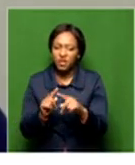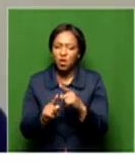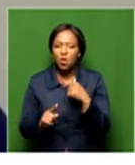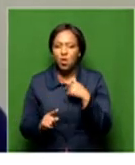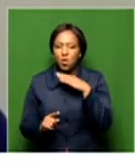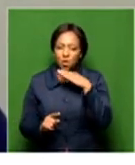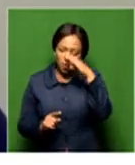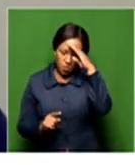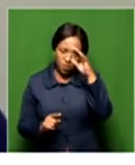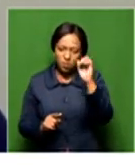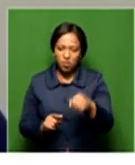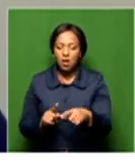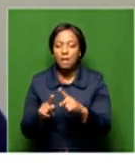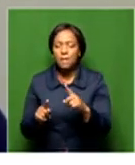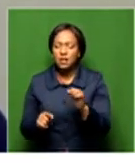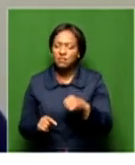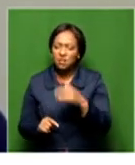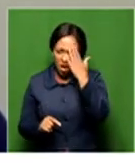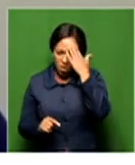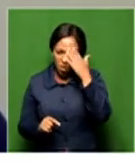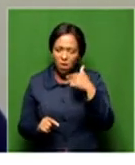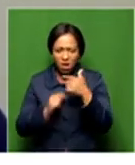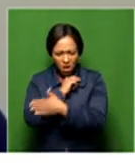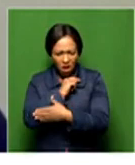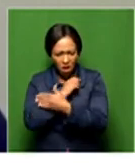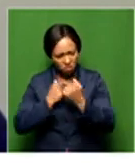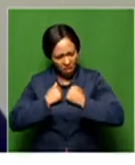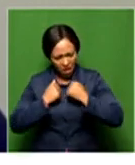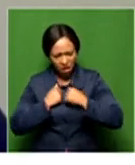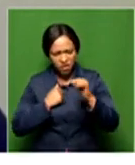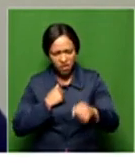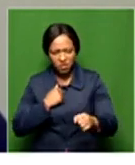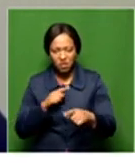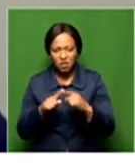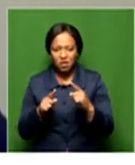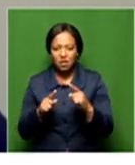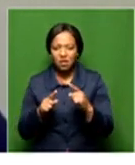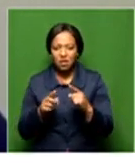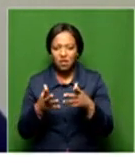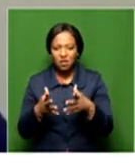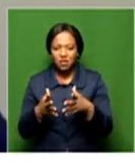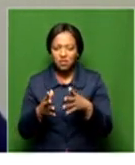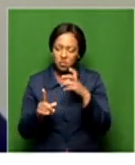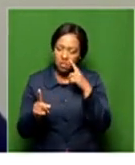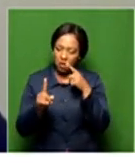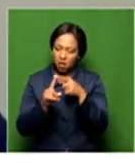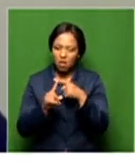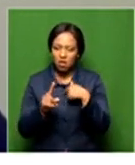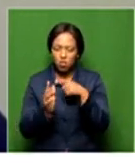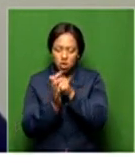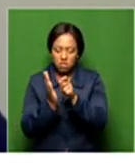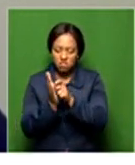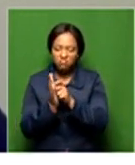a fictitious name, but then I know for sure that this is my country. And I think that was a deliberate stance that we